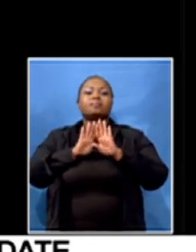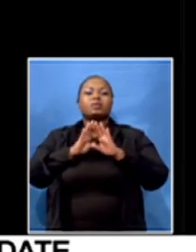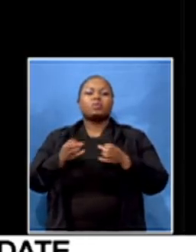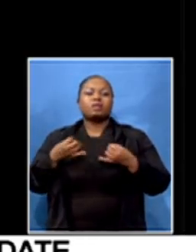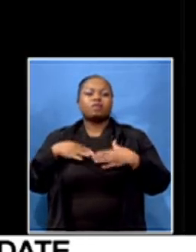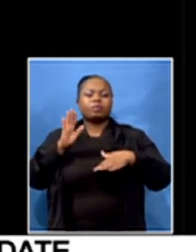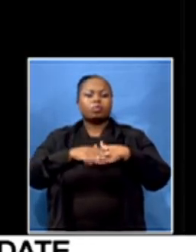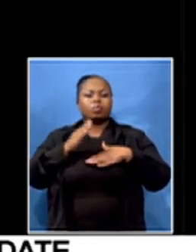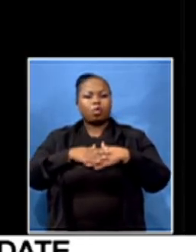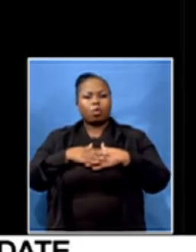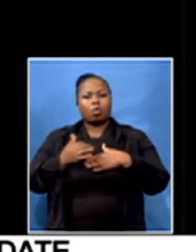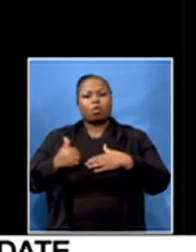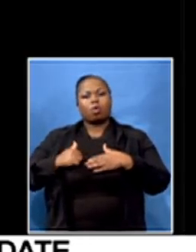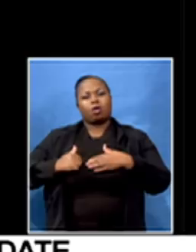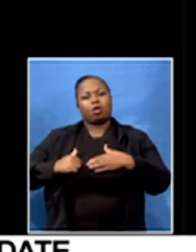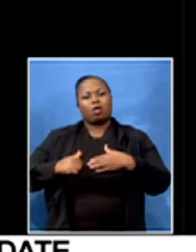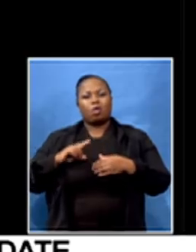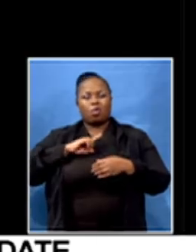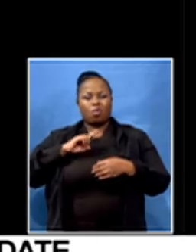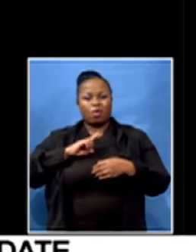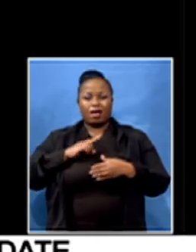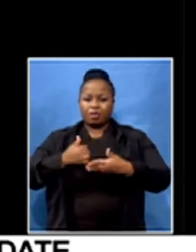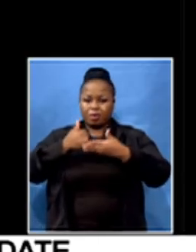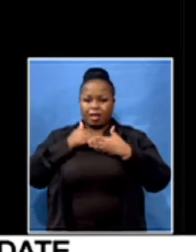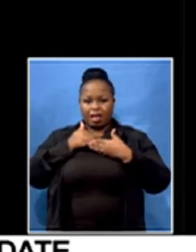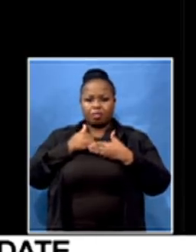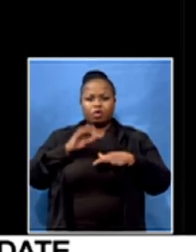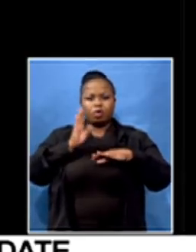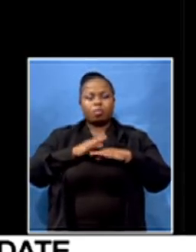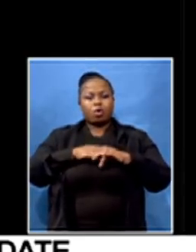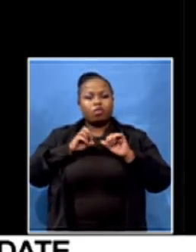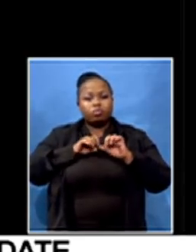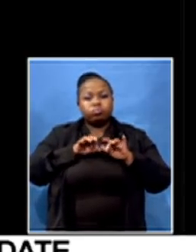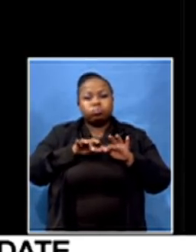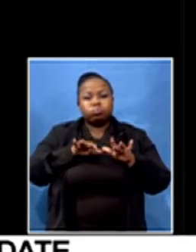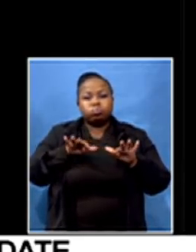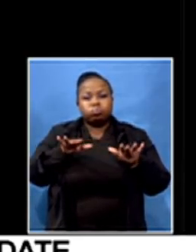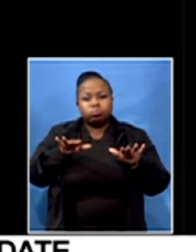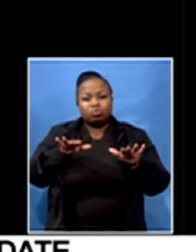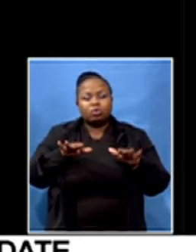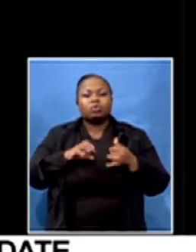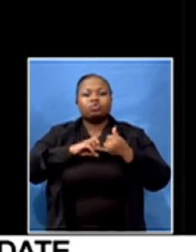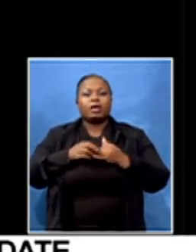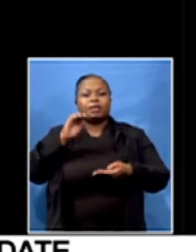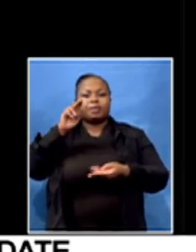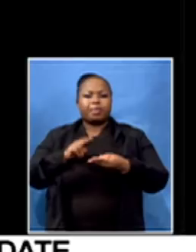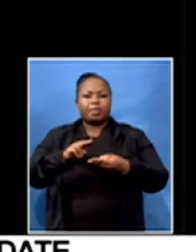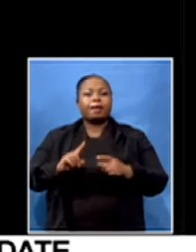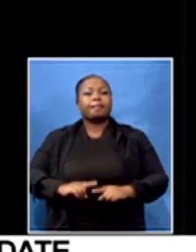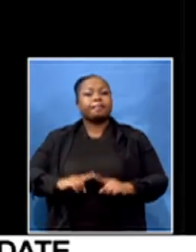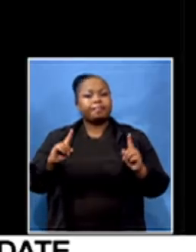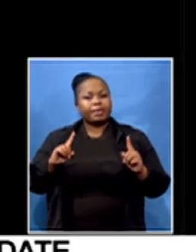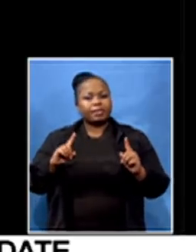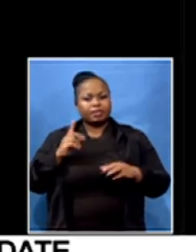of advantages in dealing with the rapid spread of the infection. However, it will be